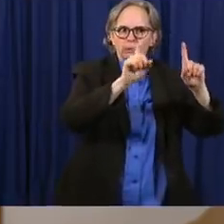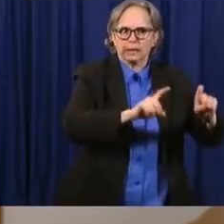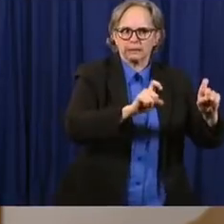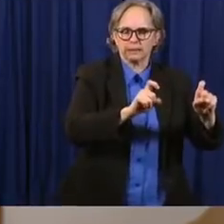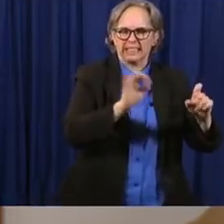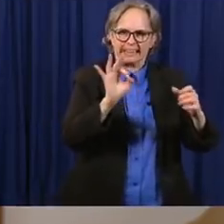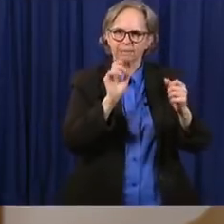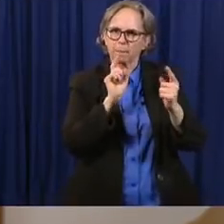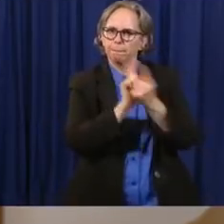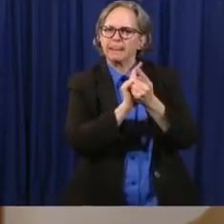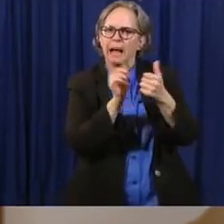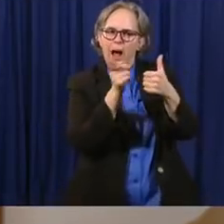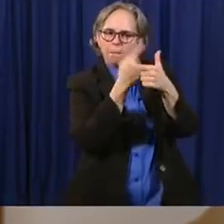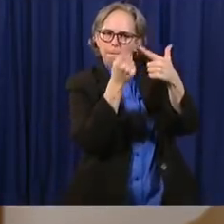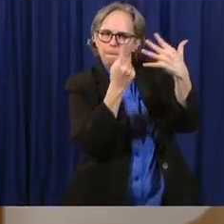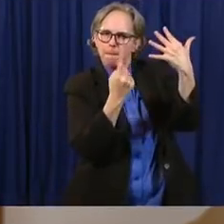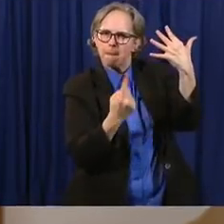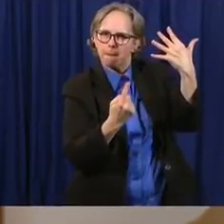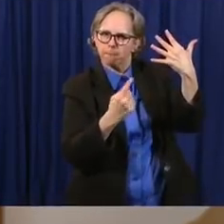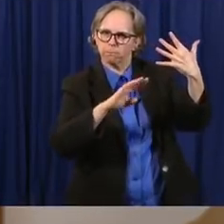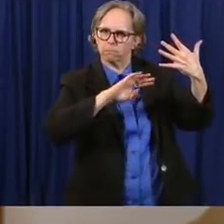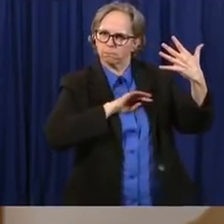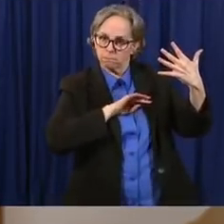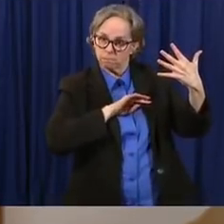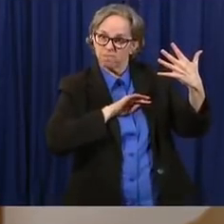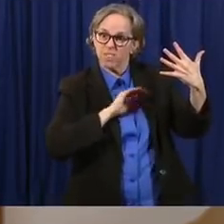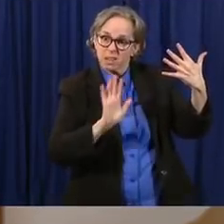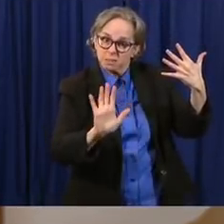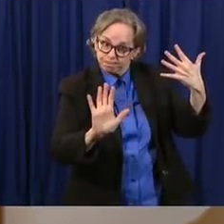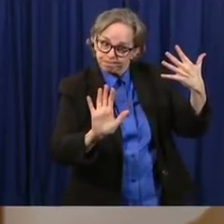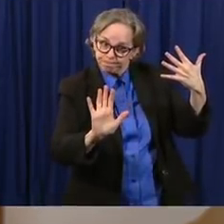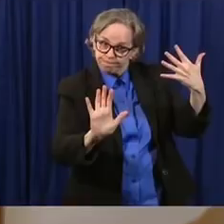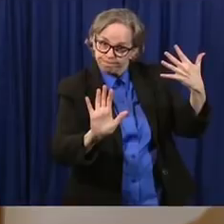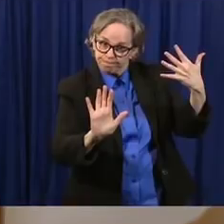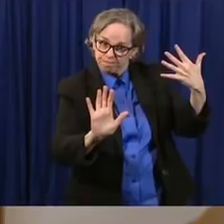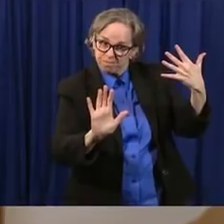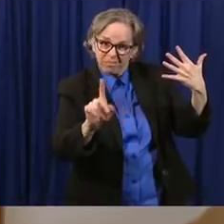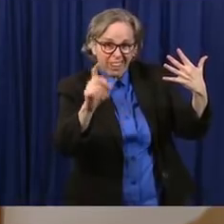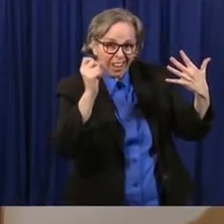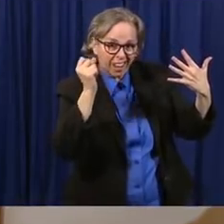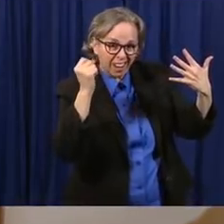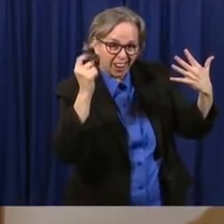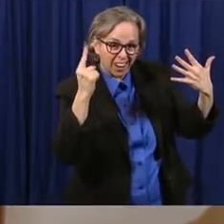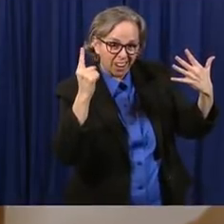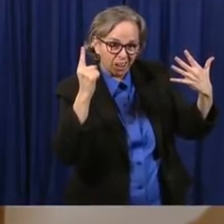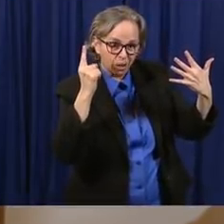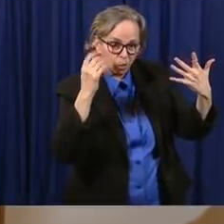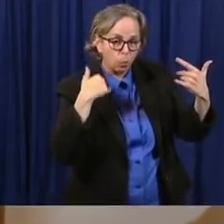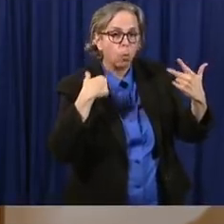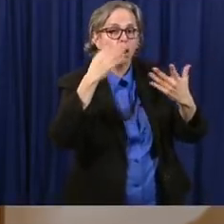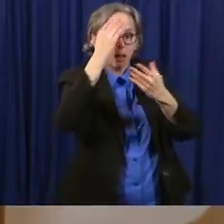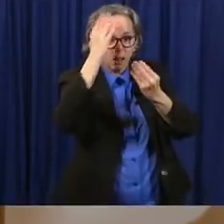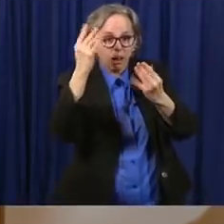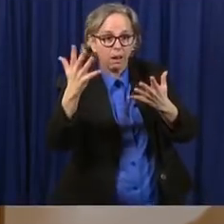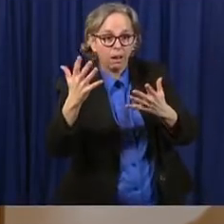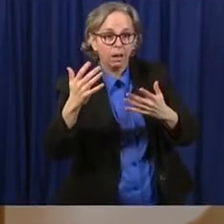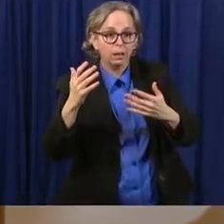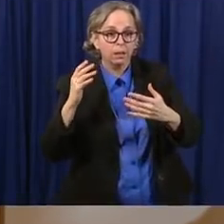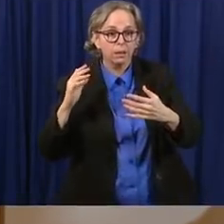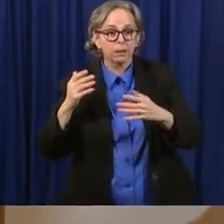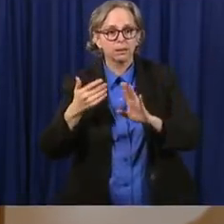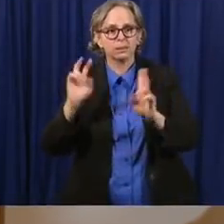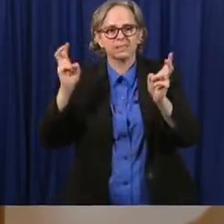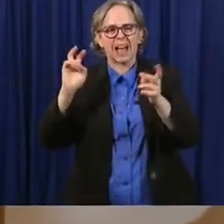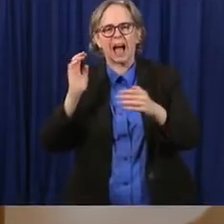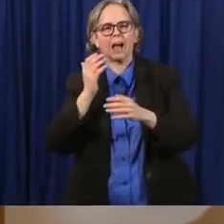going to be reporting this, the old numbers, or what would have been the old numbers, the old method of